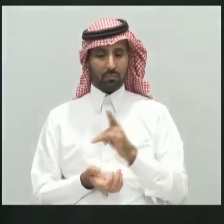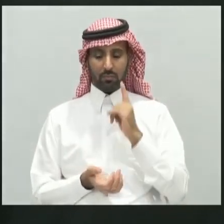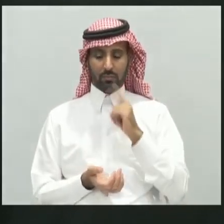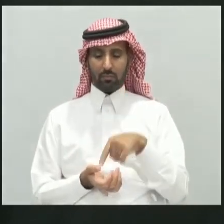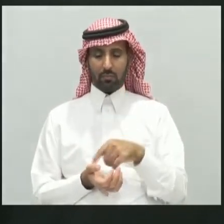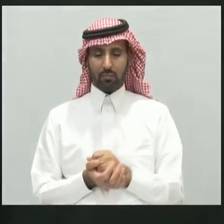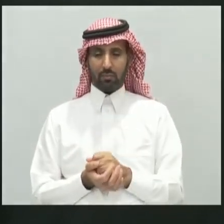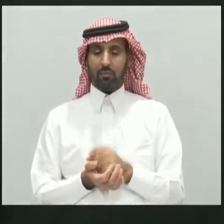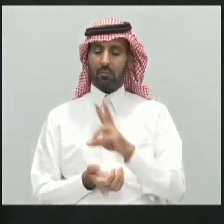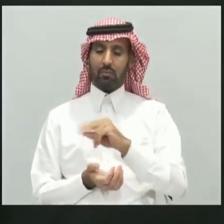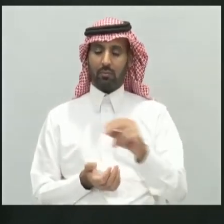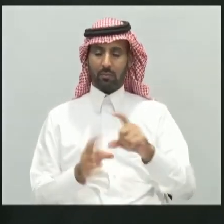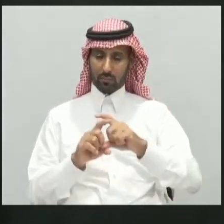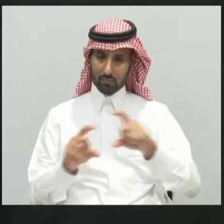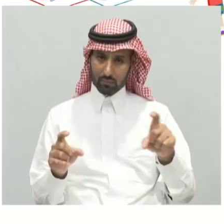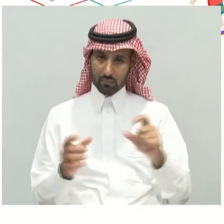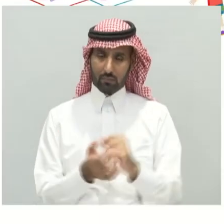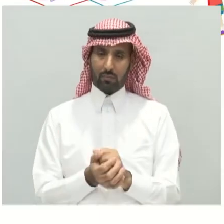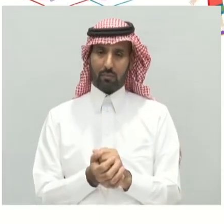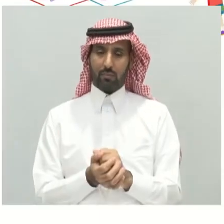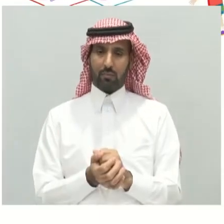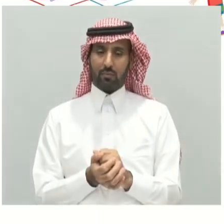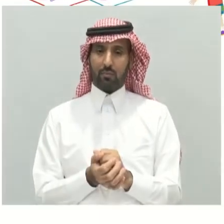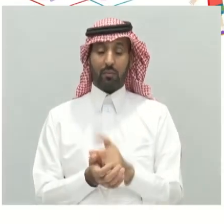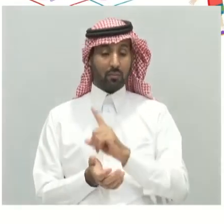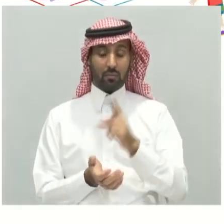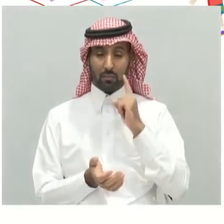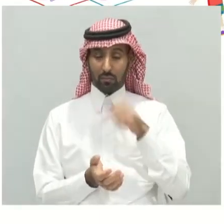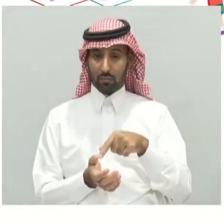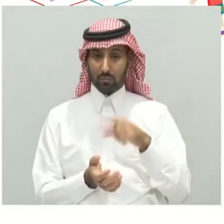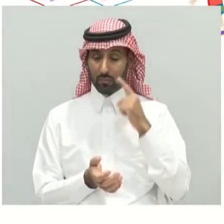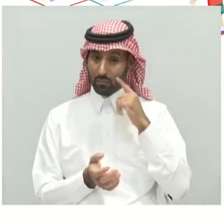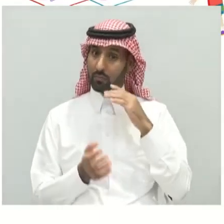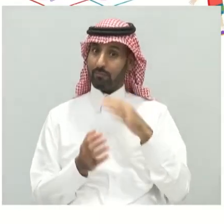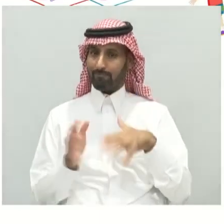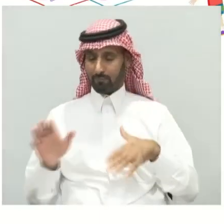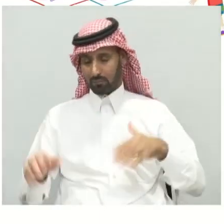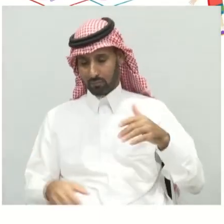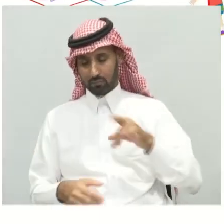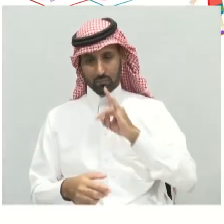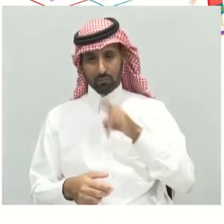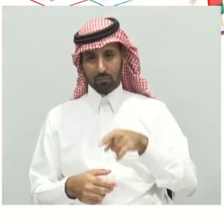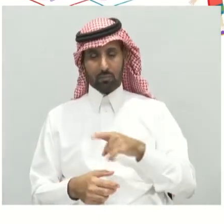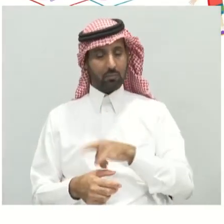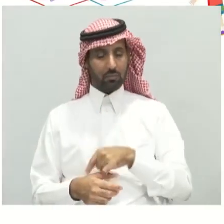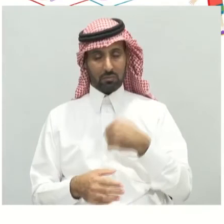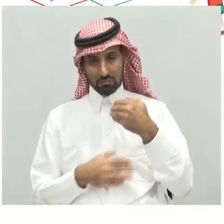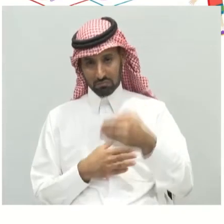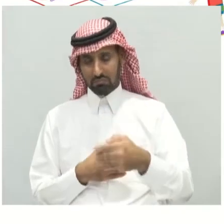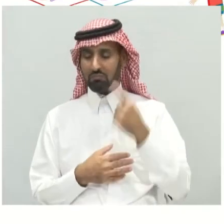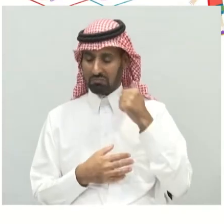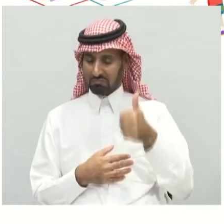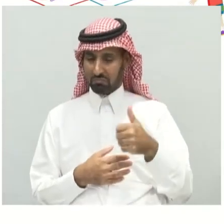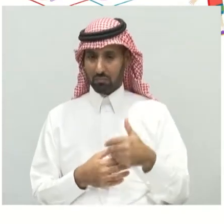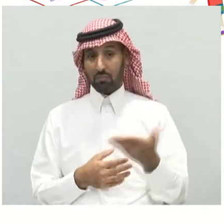just form it as a sentence. I didn't used to swim, but now alhamdulillah I swim.